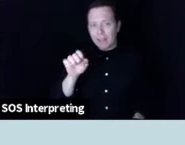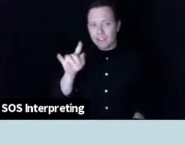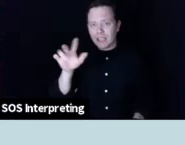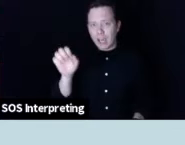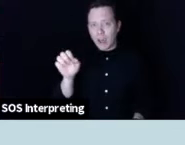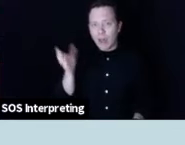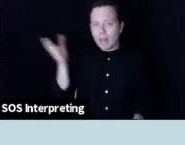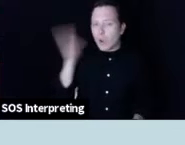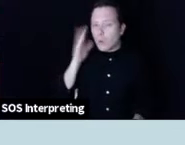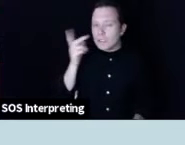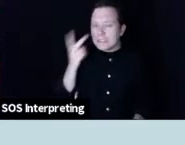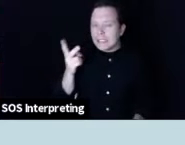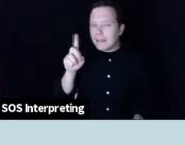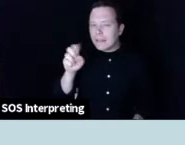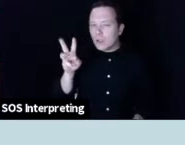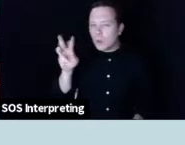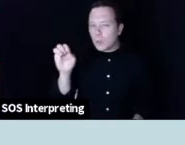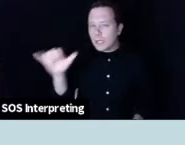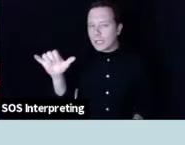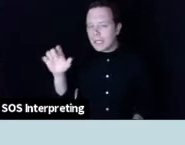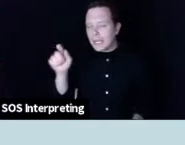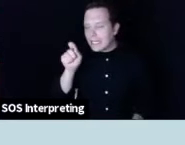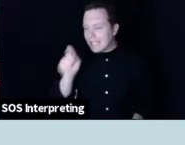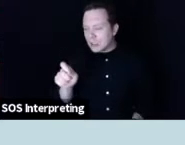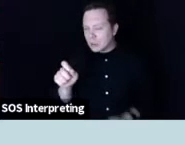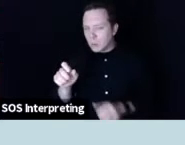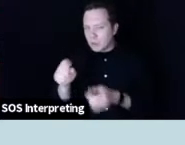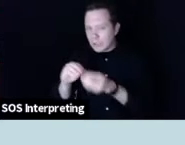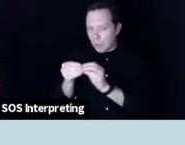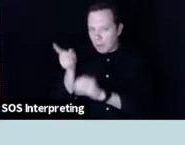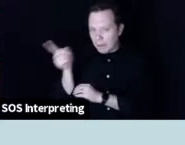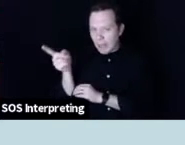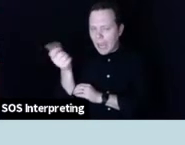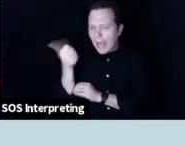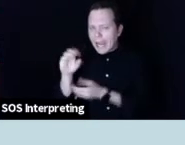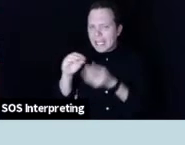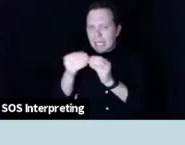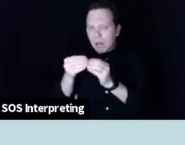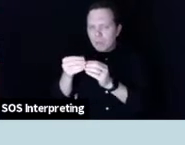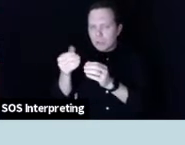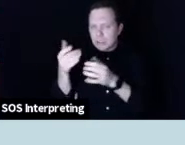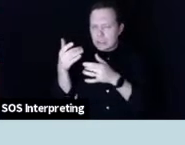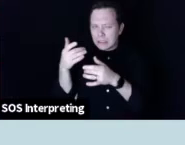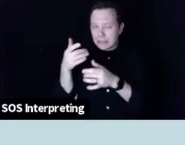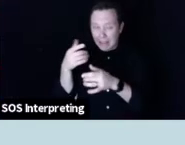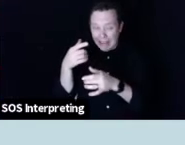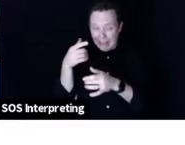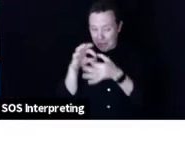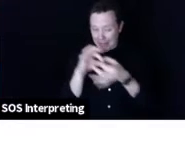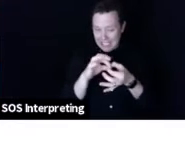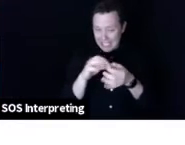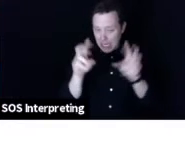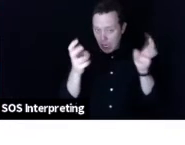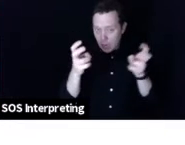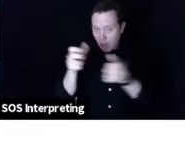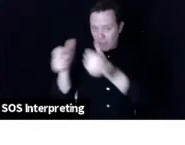Decimal numbers. Any books on these topics would fall more than likely in those number categories. There's